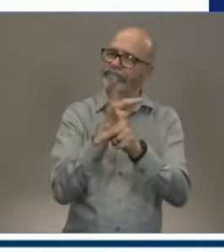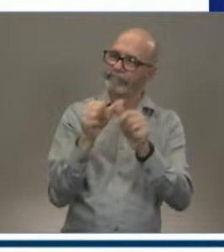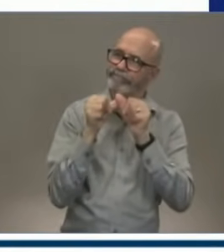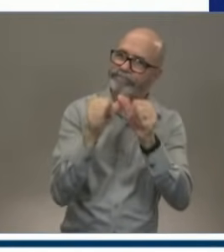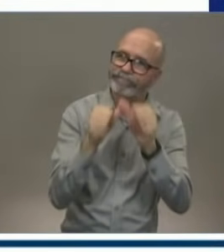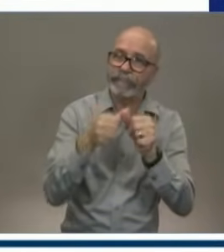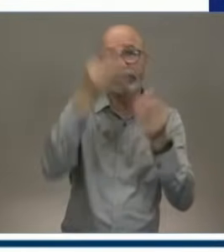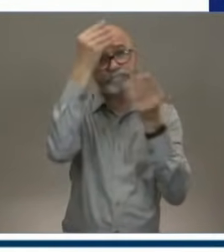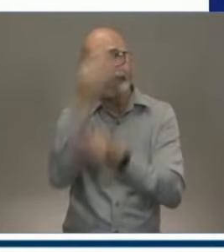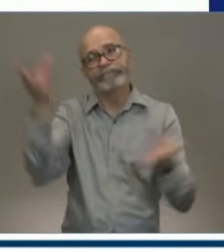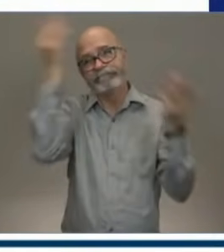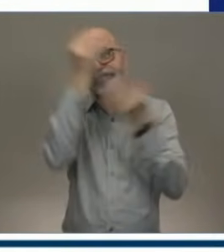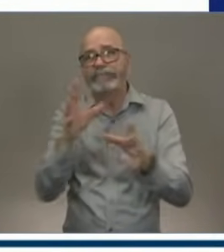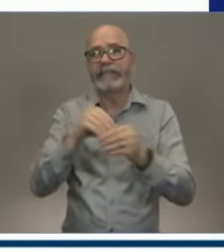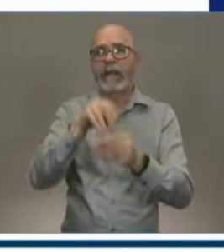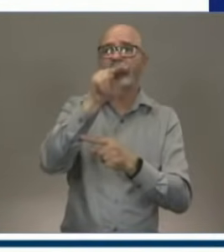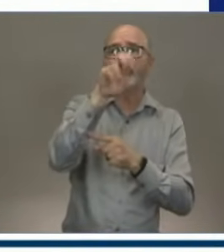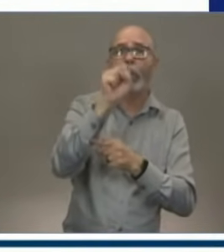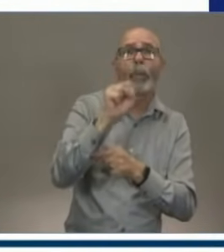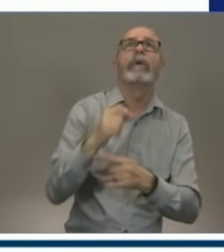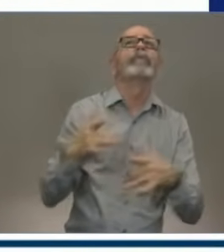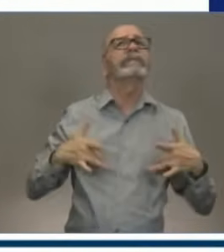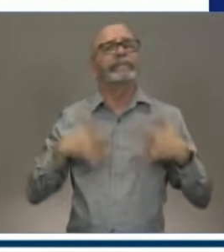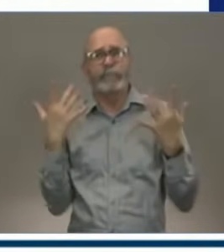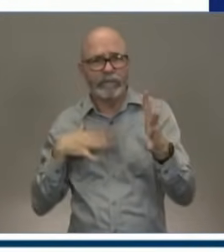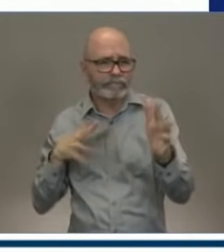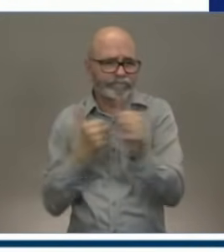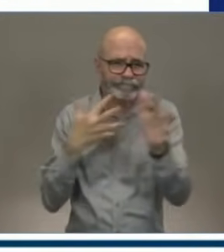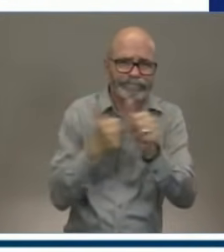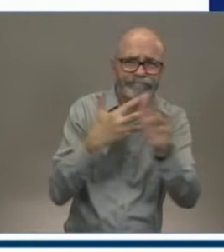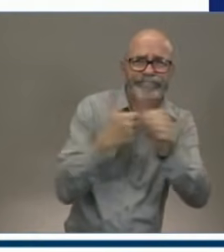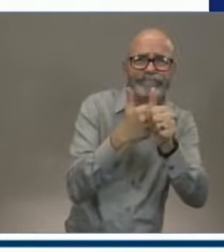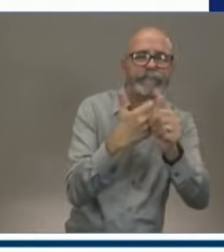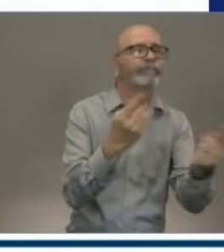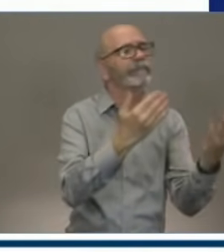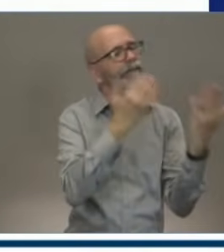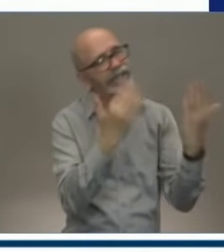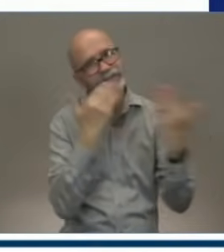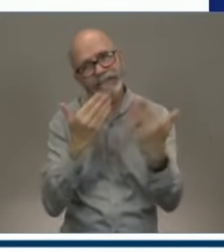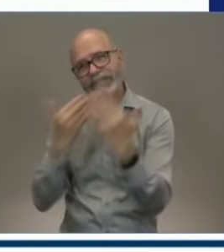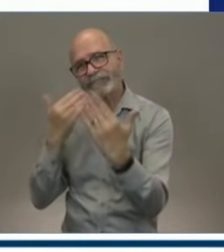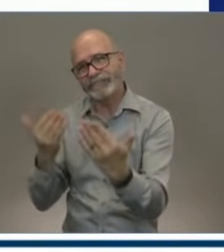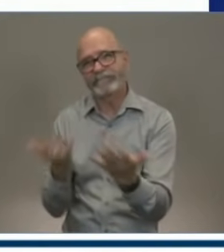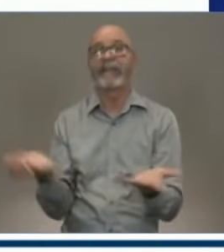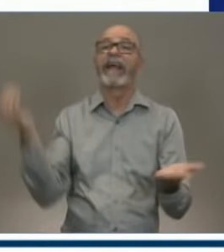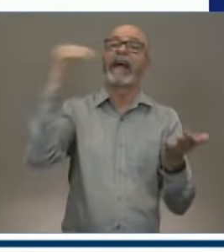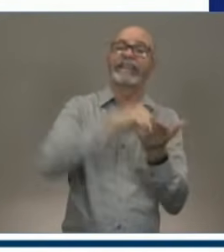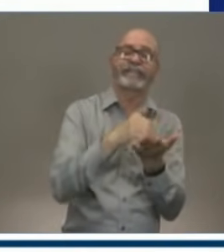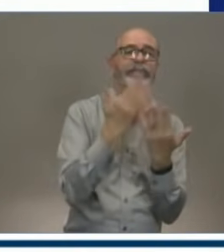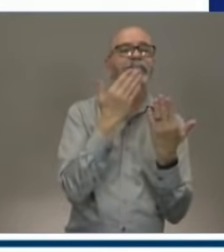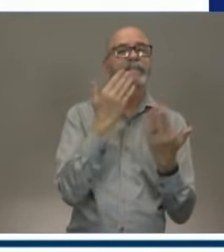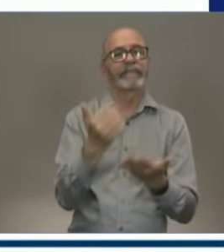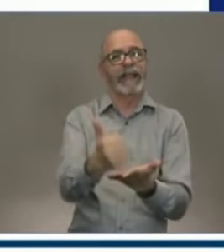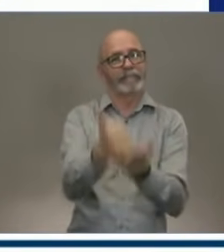that all Nova Scotians are being informed. So thank you both for helping us get our message out.